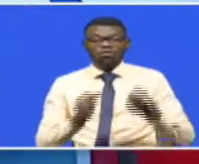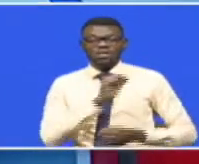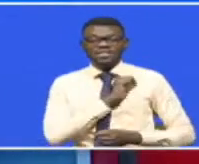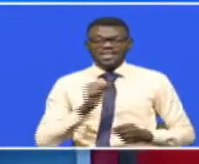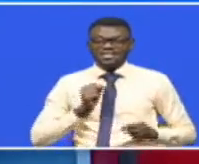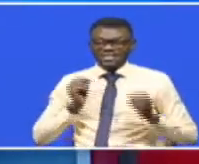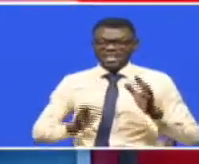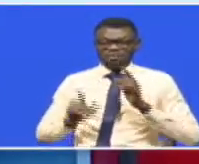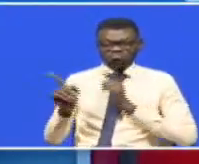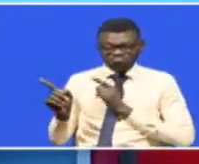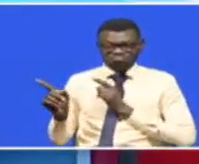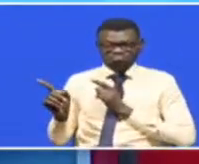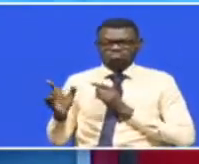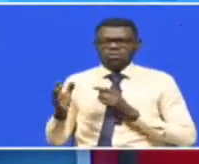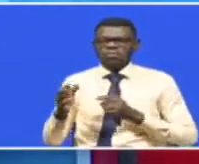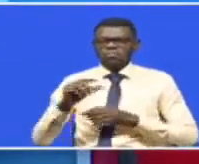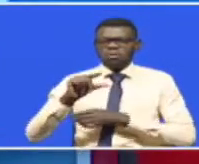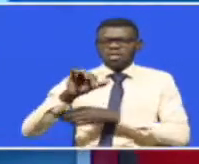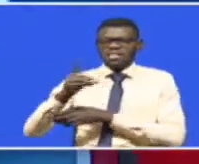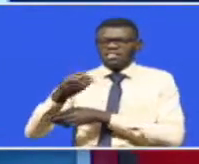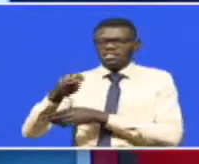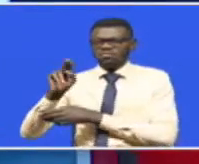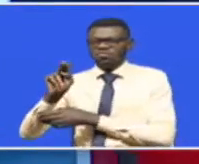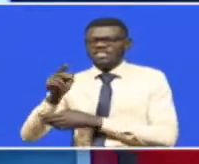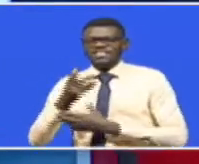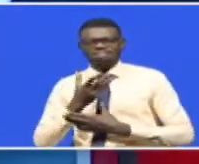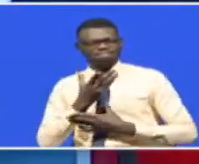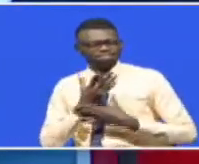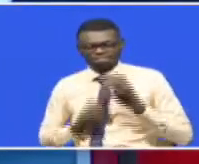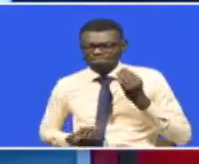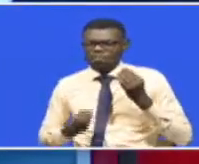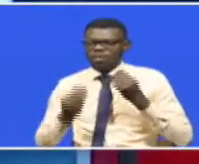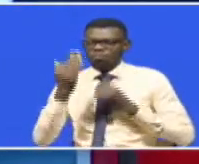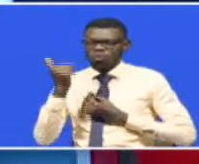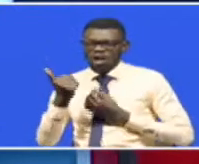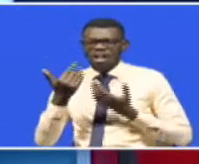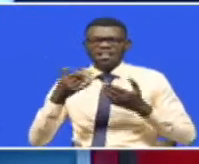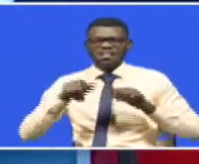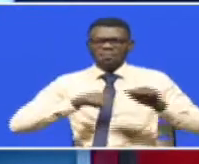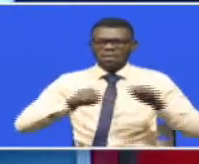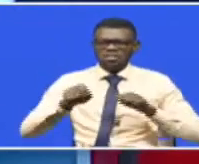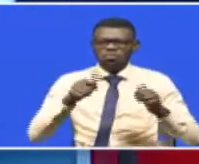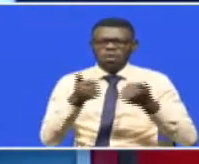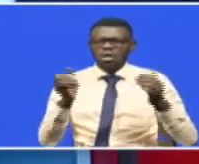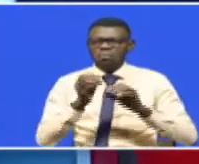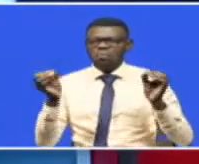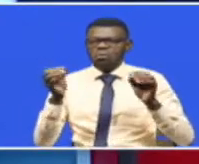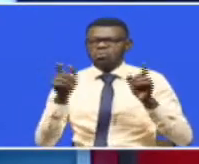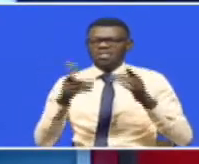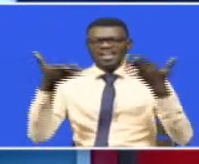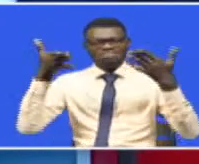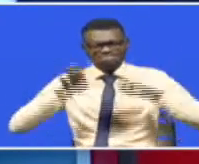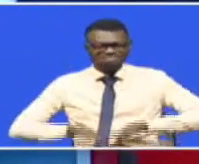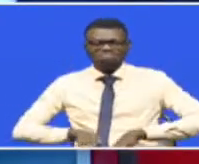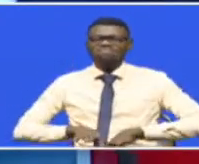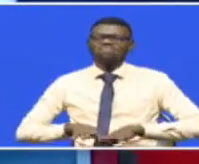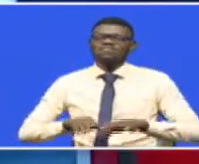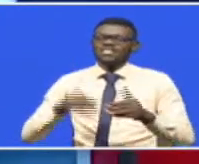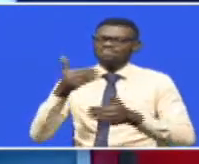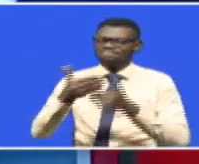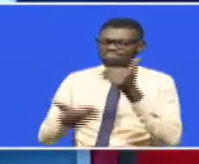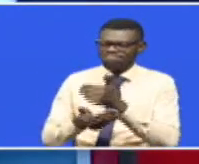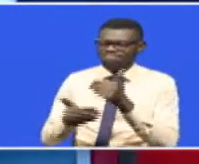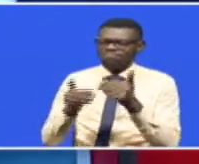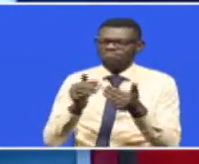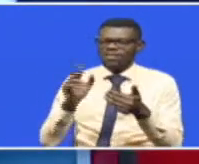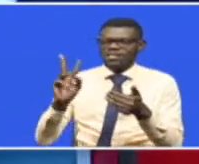Kanu National Chairman Gideon Moi has expressed disappointment over the mismanagement and eventual collapse of the construction of the second phase of